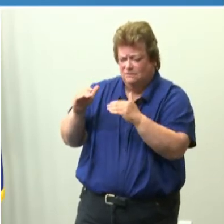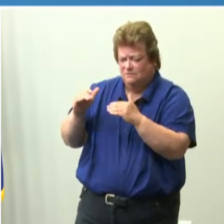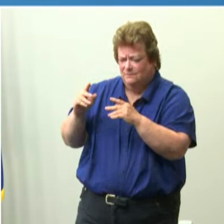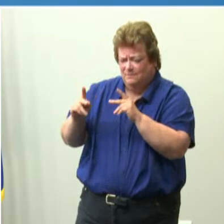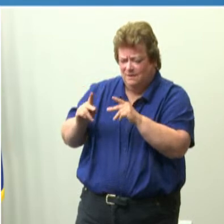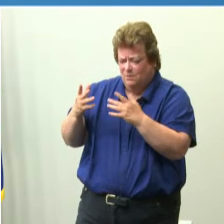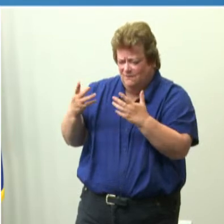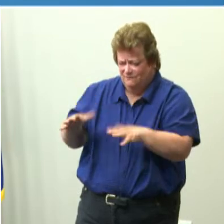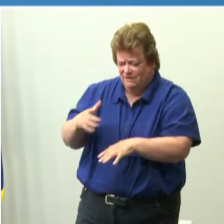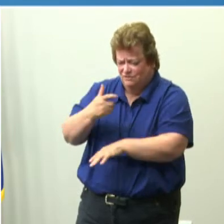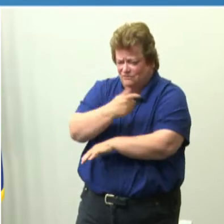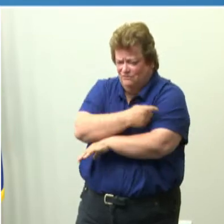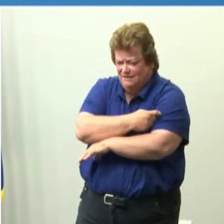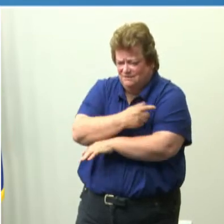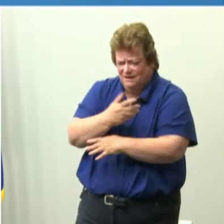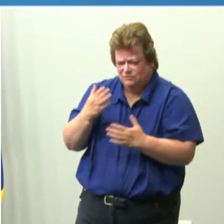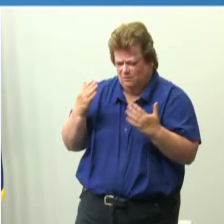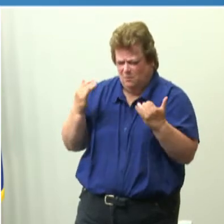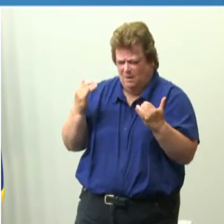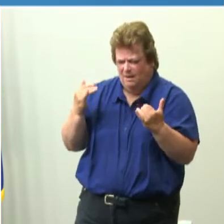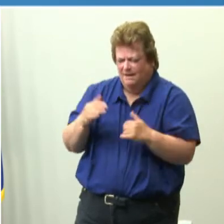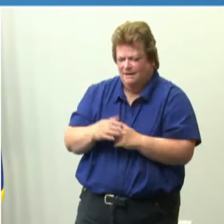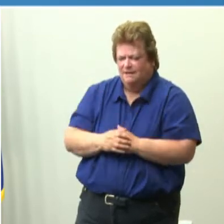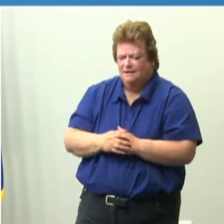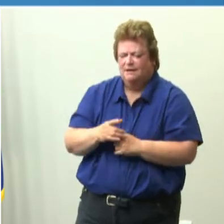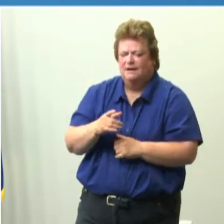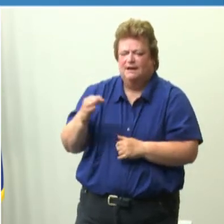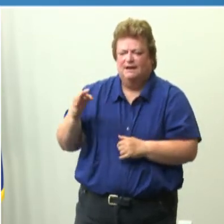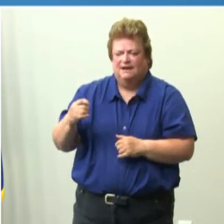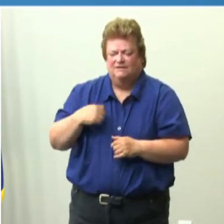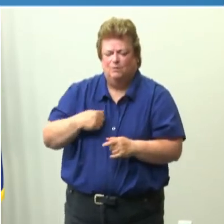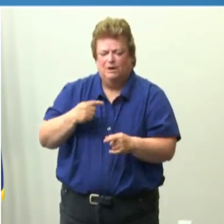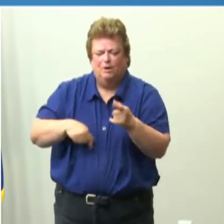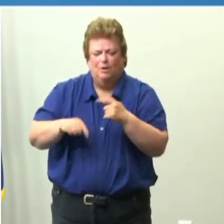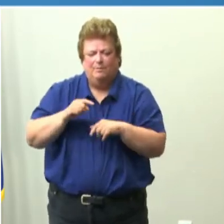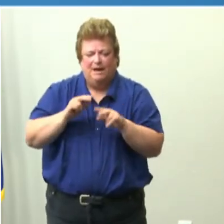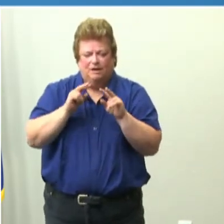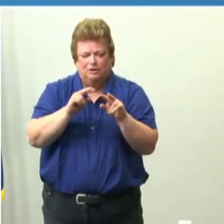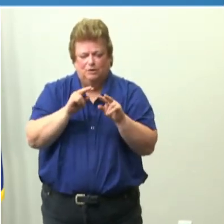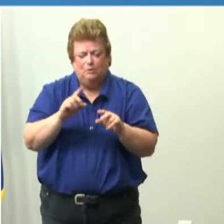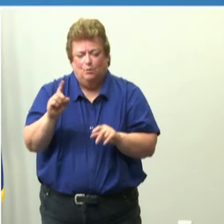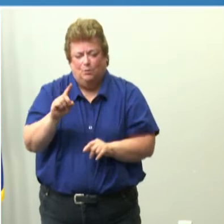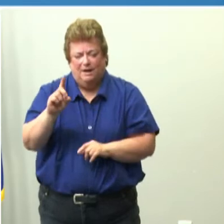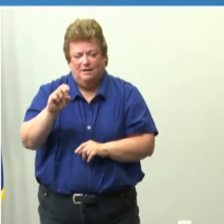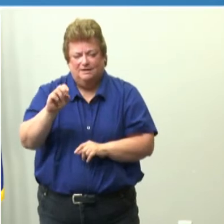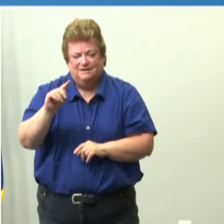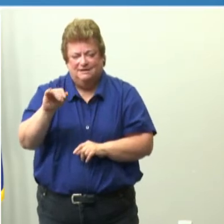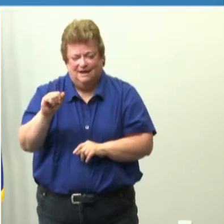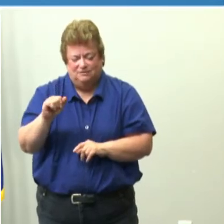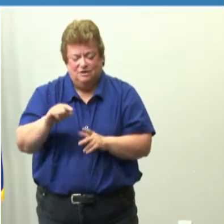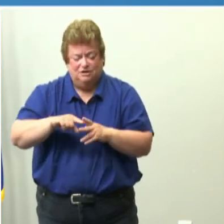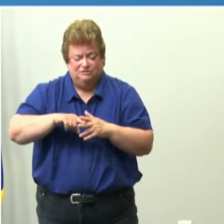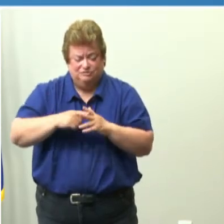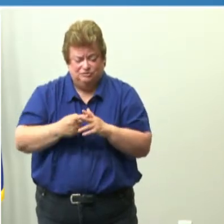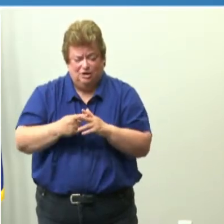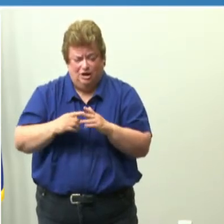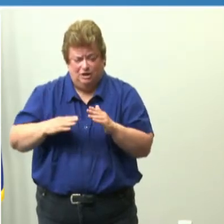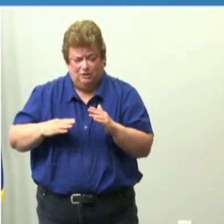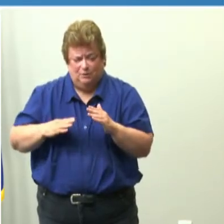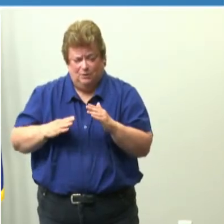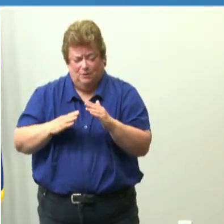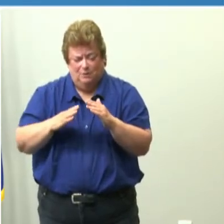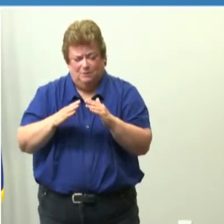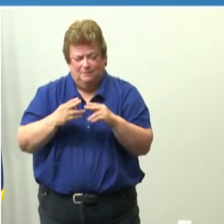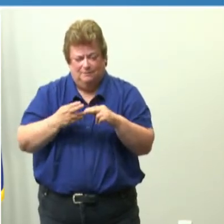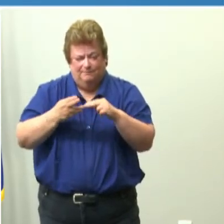vaccinated. A lot is if we go back and we start looking at where the Delta variant started peaking, And